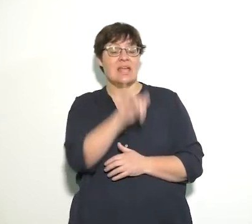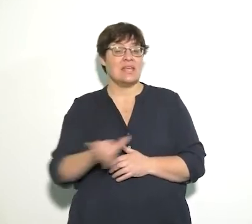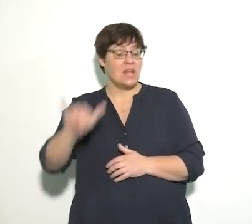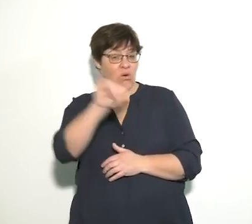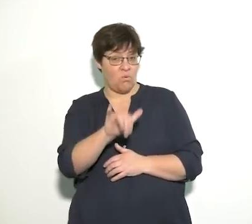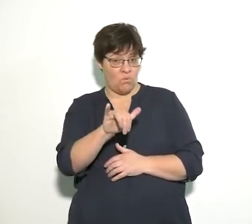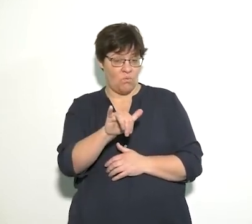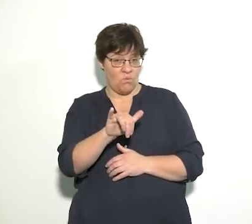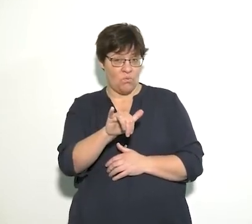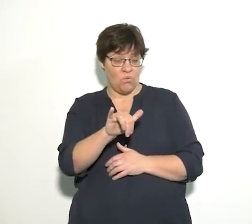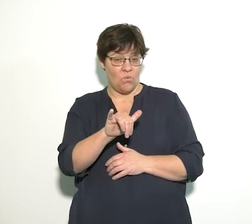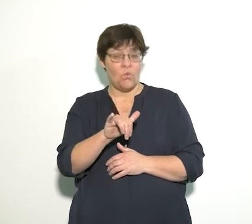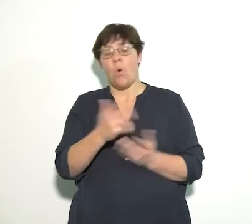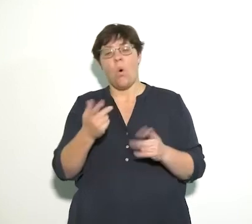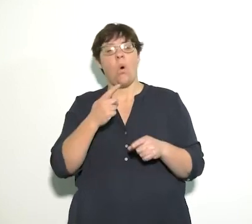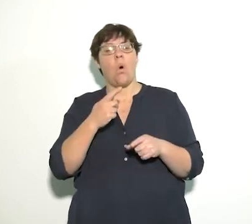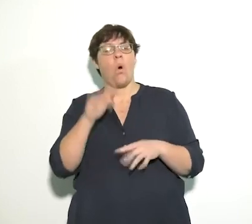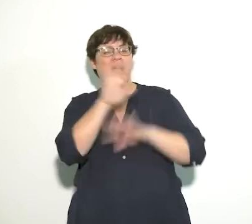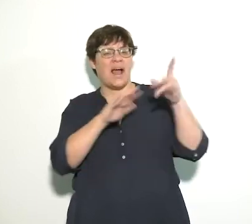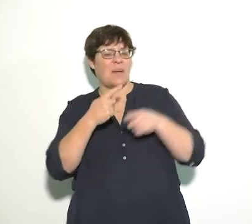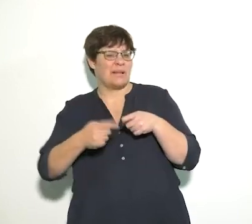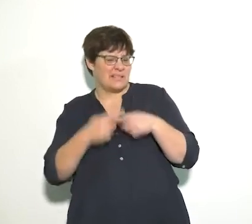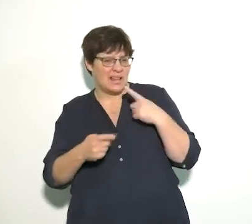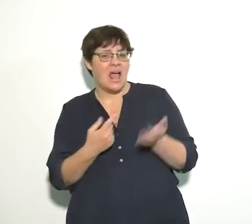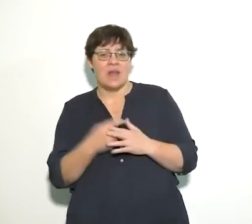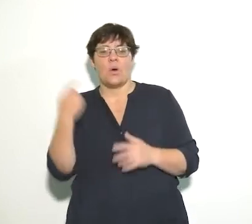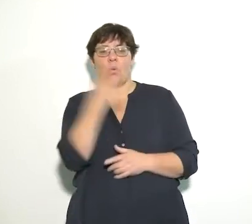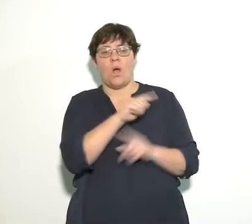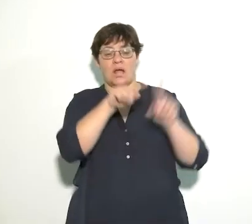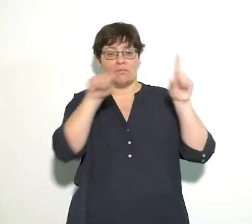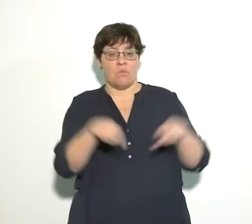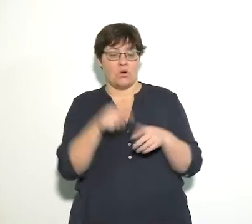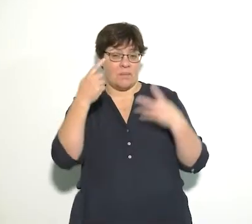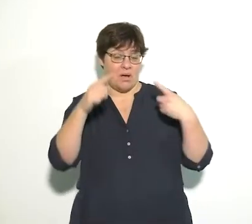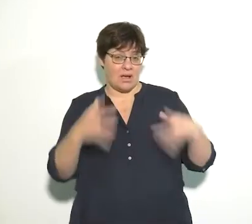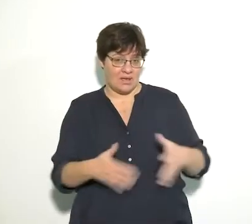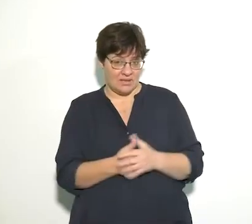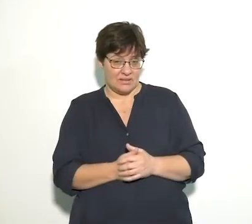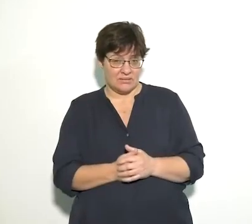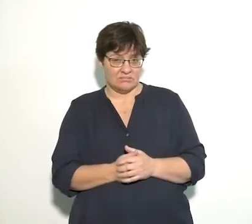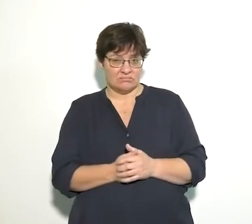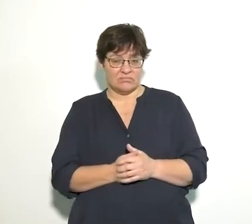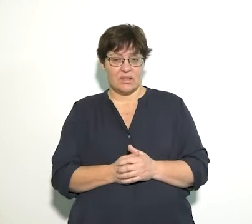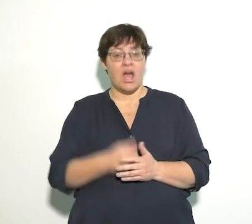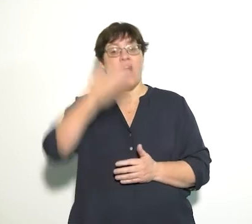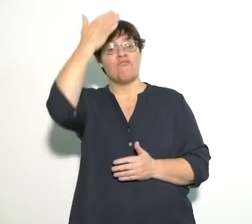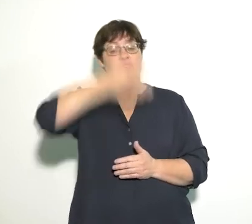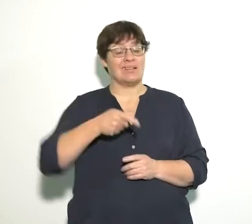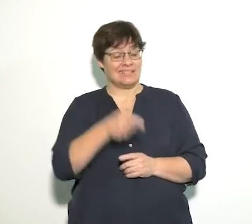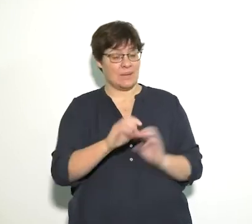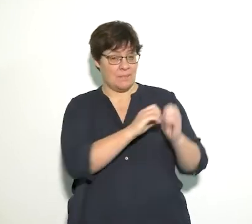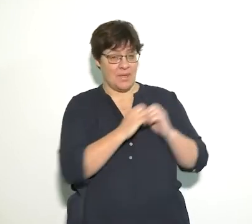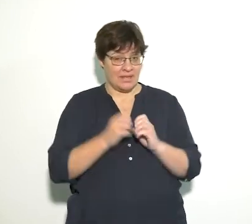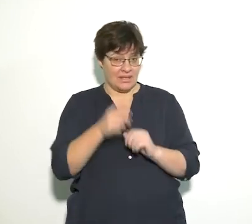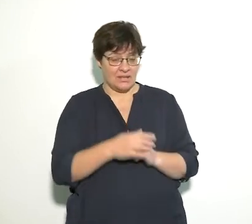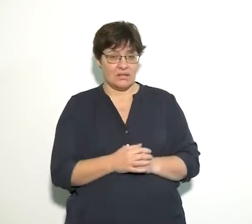yellow crayon or color pencil, and some whiteboard markers. Let's start by making the frying pan.